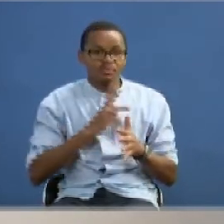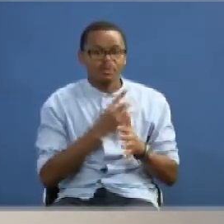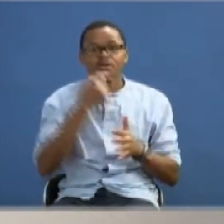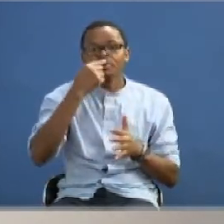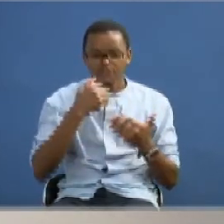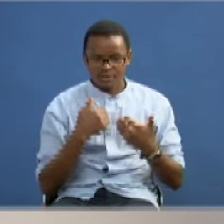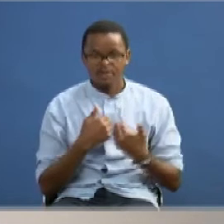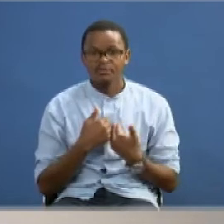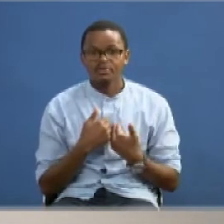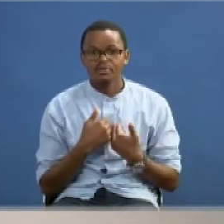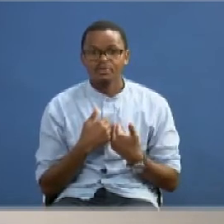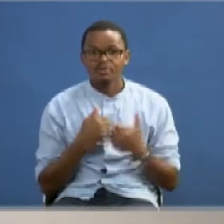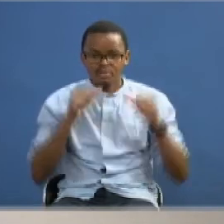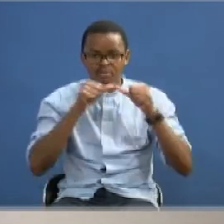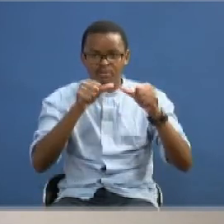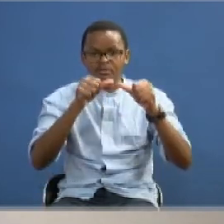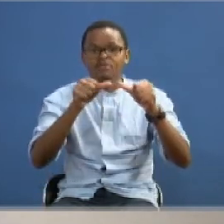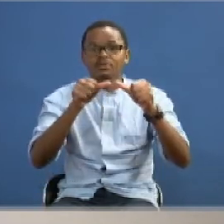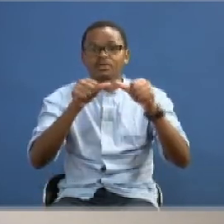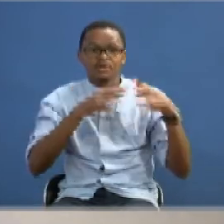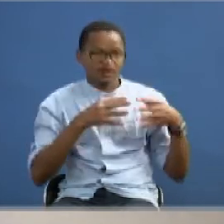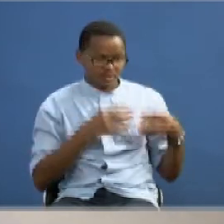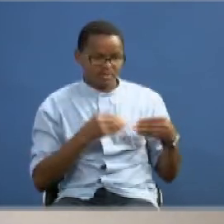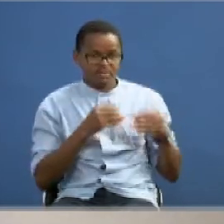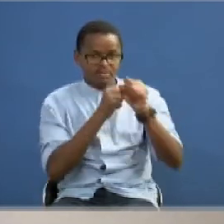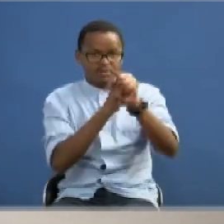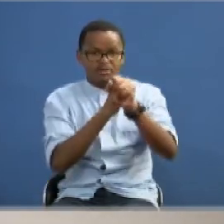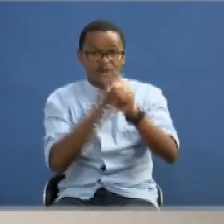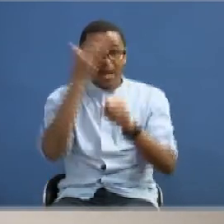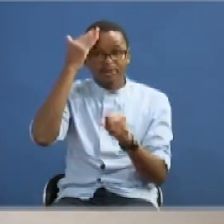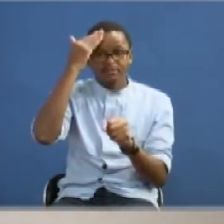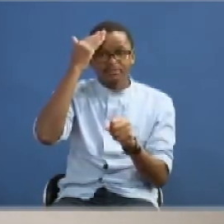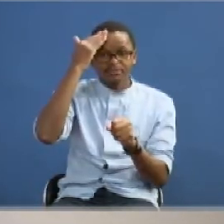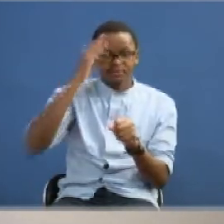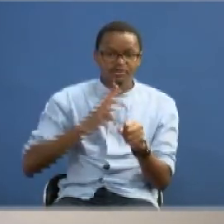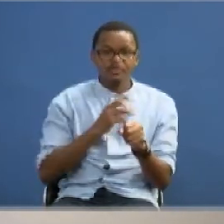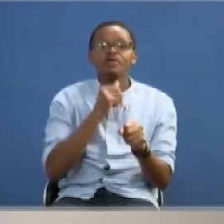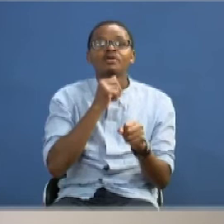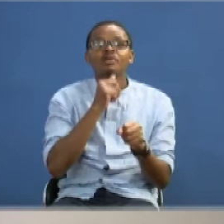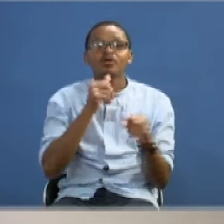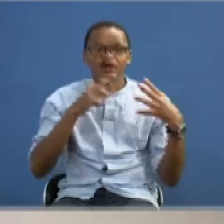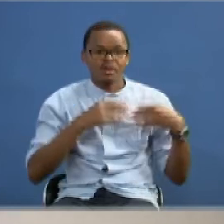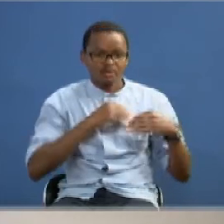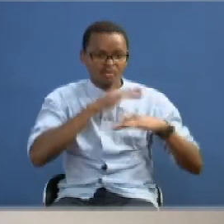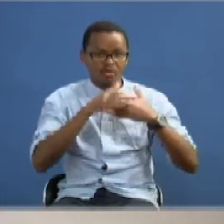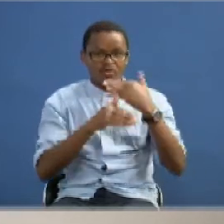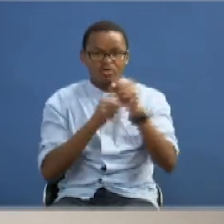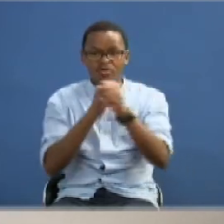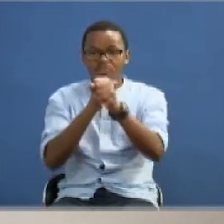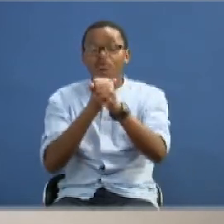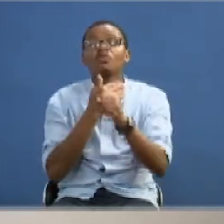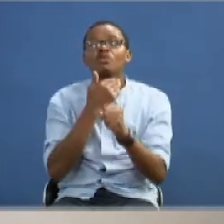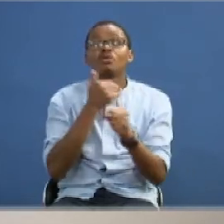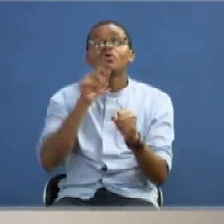say we have continued to receive some support. Of course, I know we have not received all the support that we would have